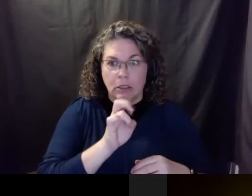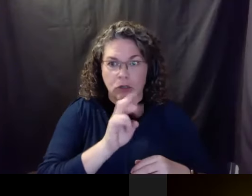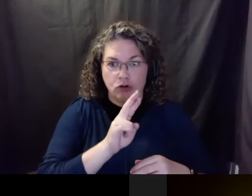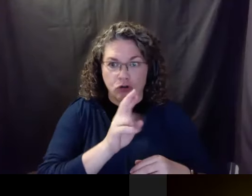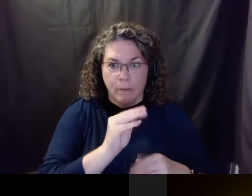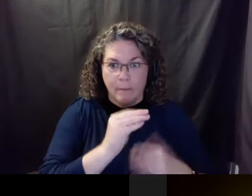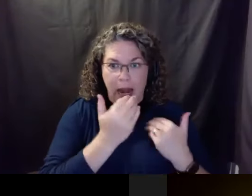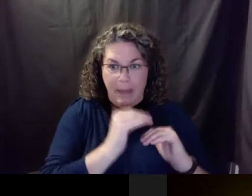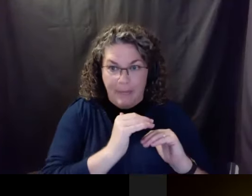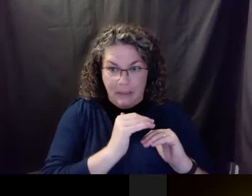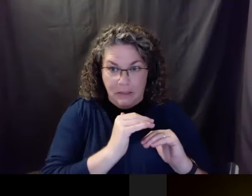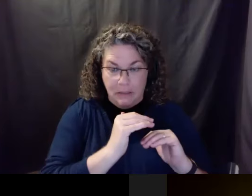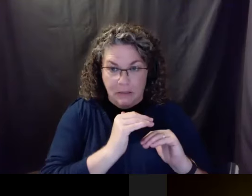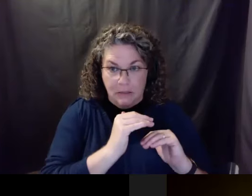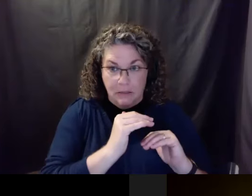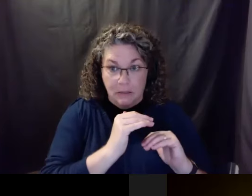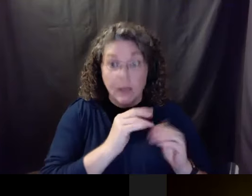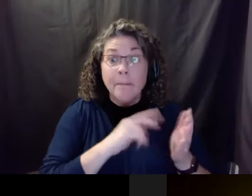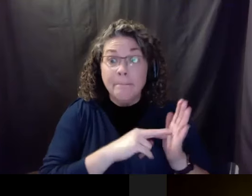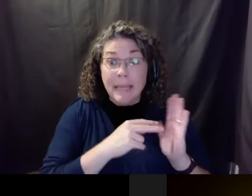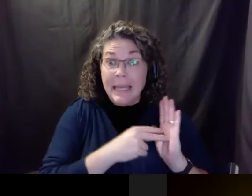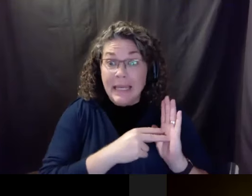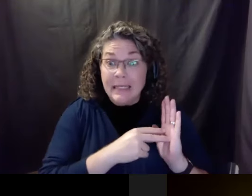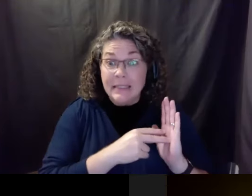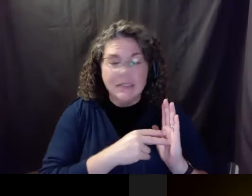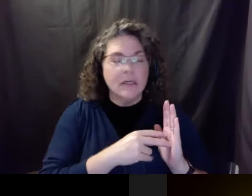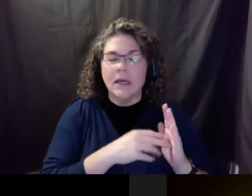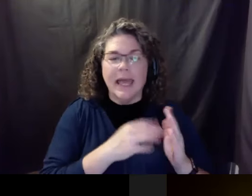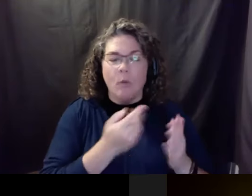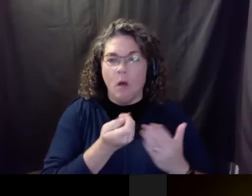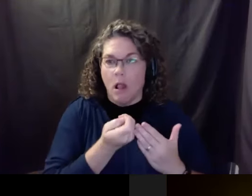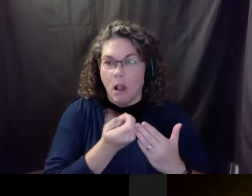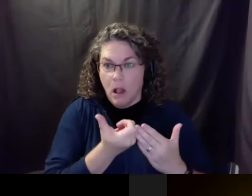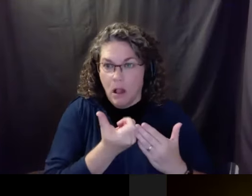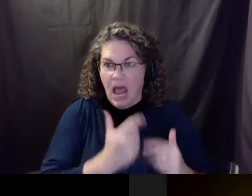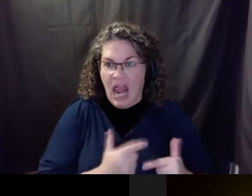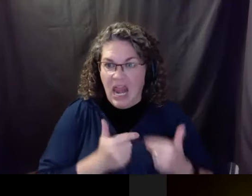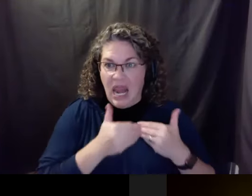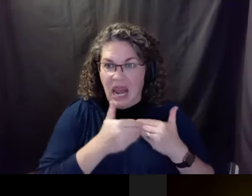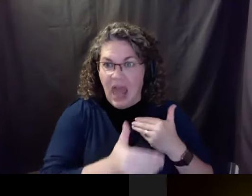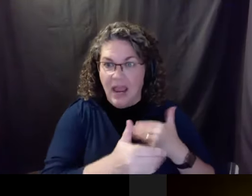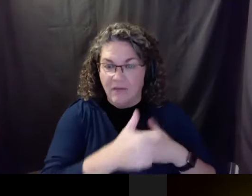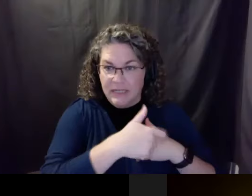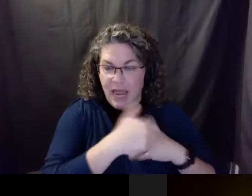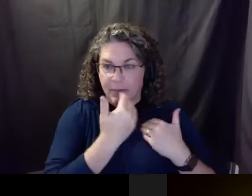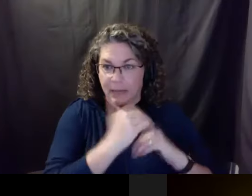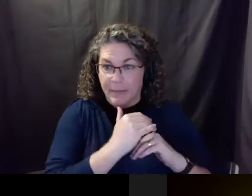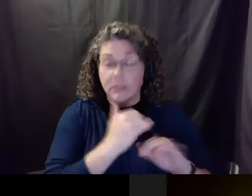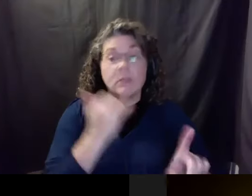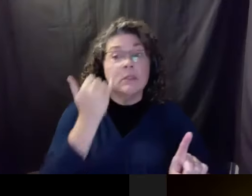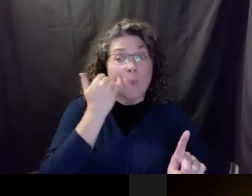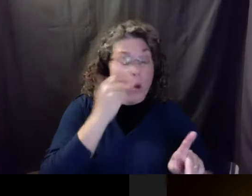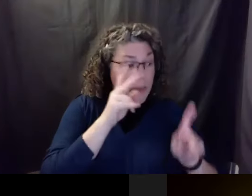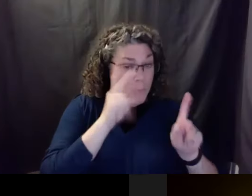it will remove any lifetime limits, and after 12-year limit of serving